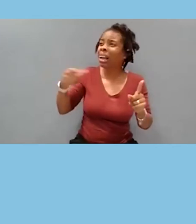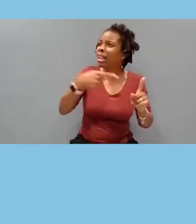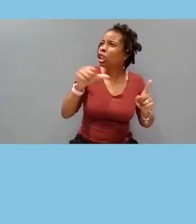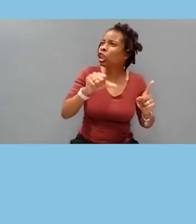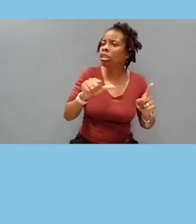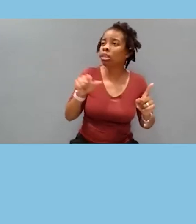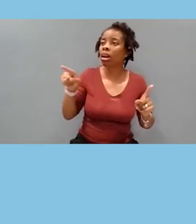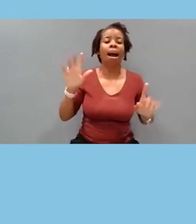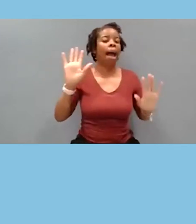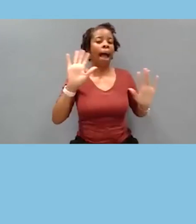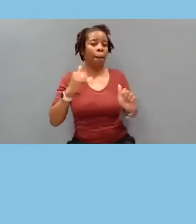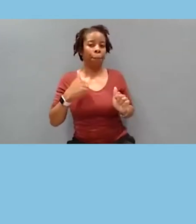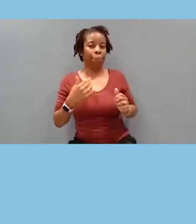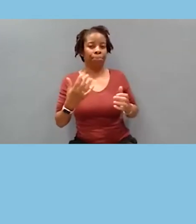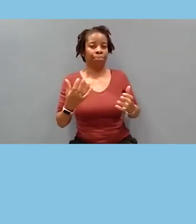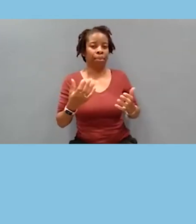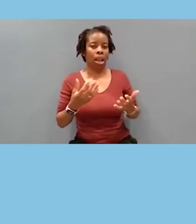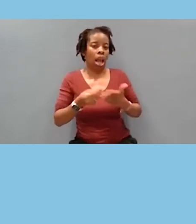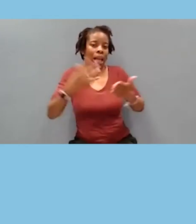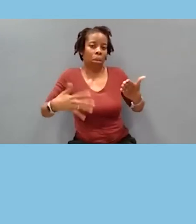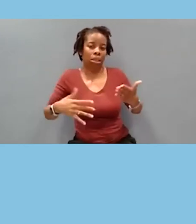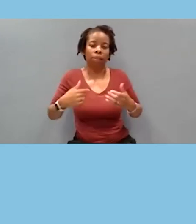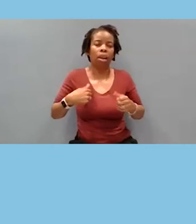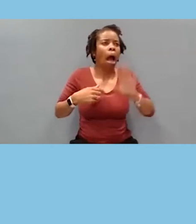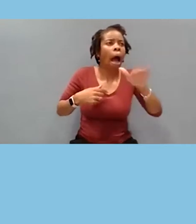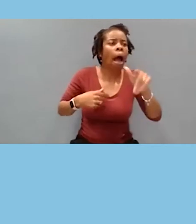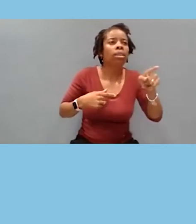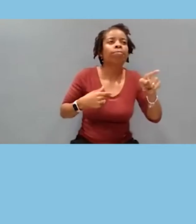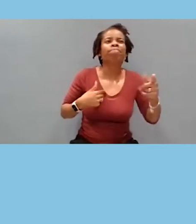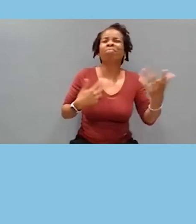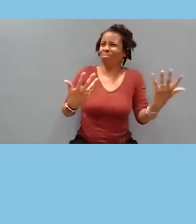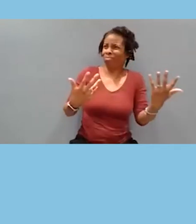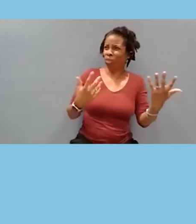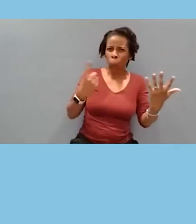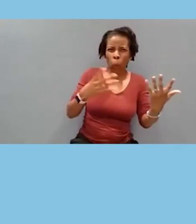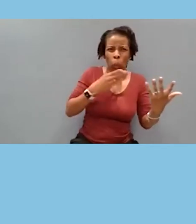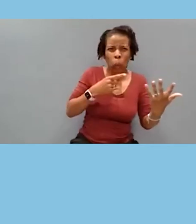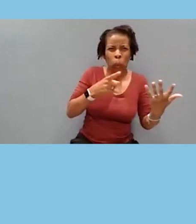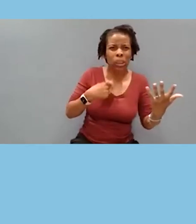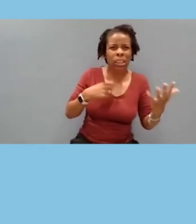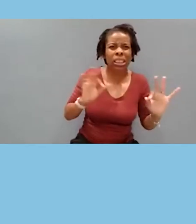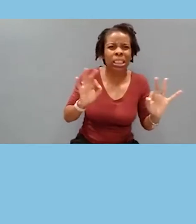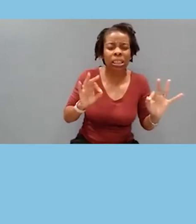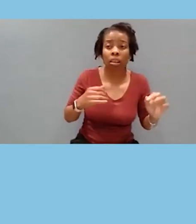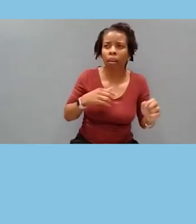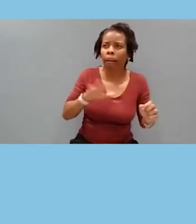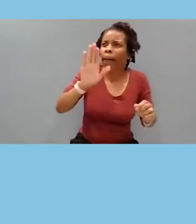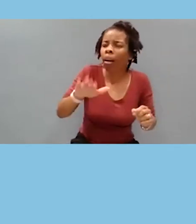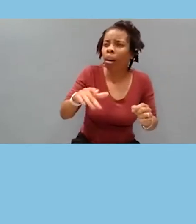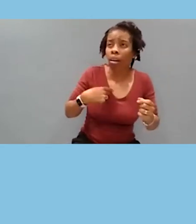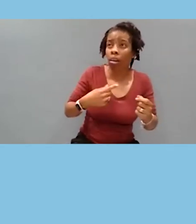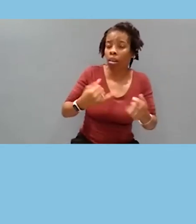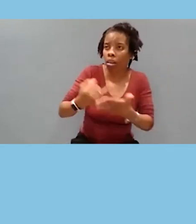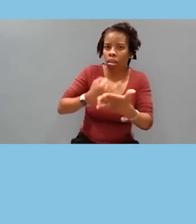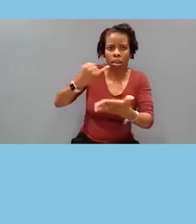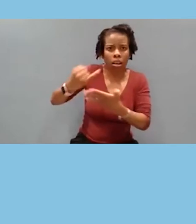too complicated. No one's going to use it anyway. These justifications were ready at hand for all